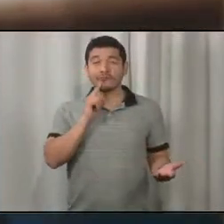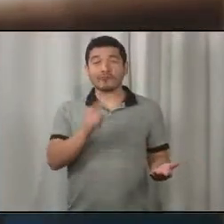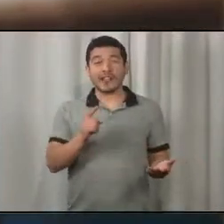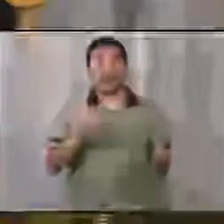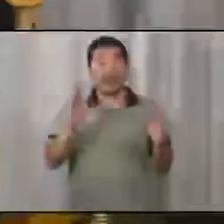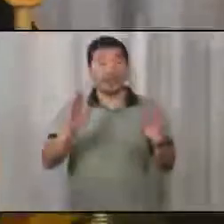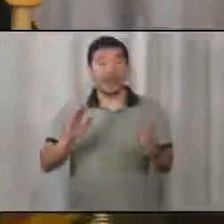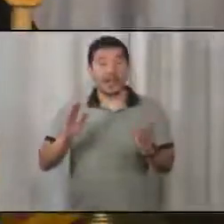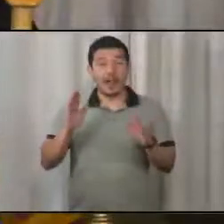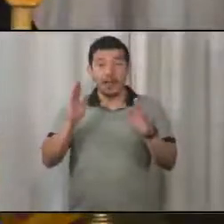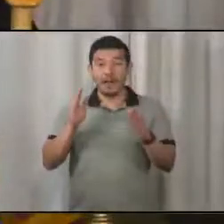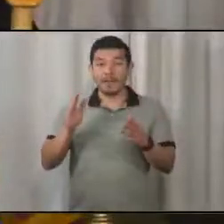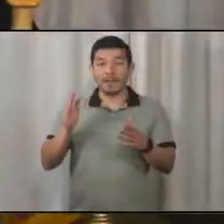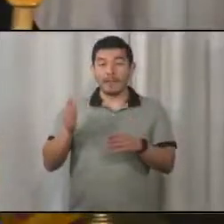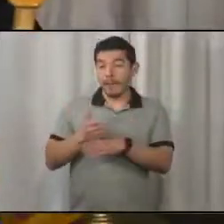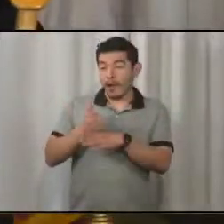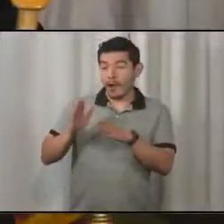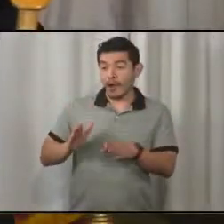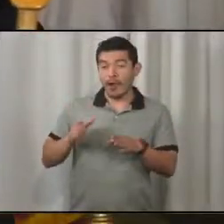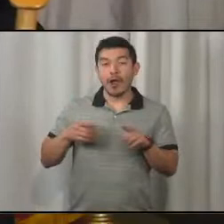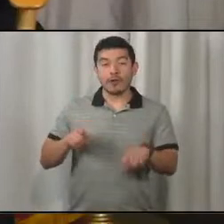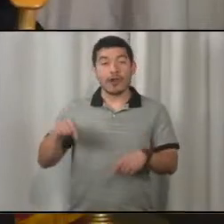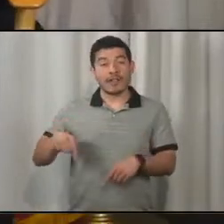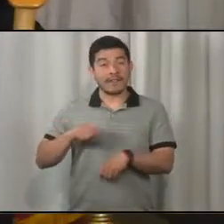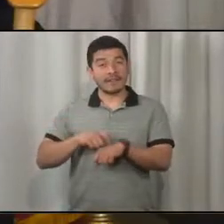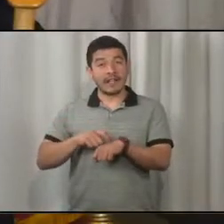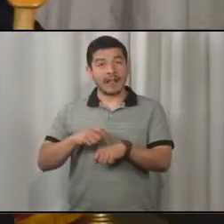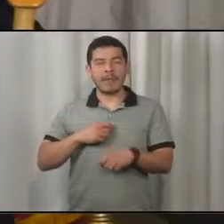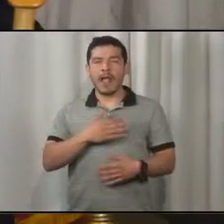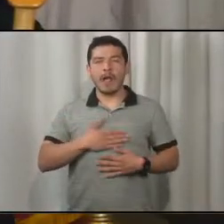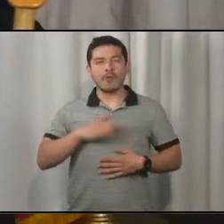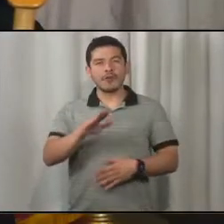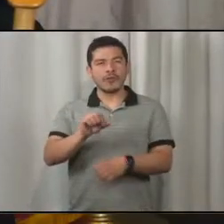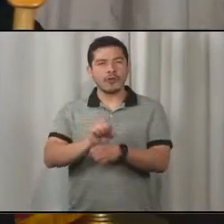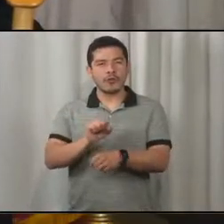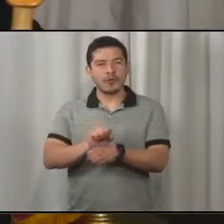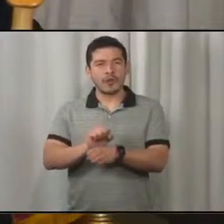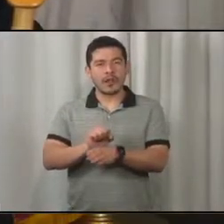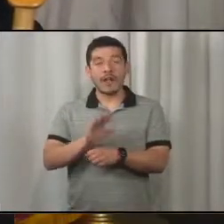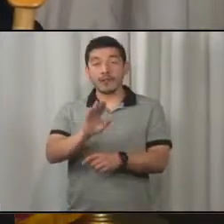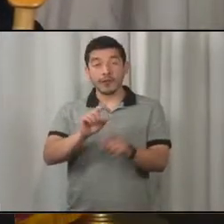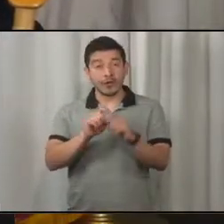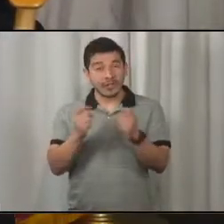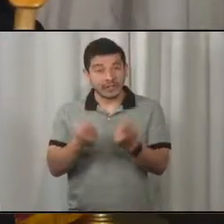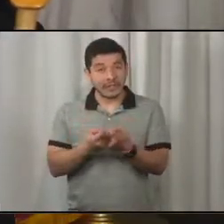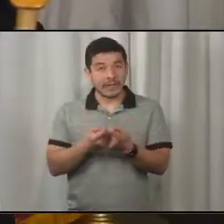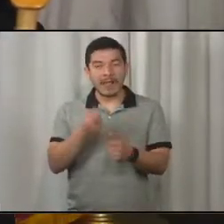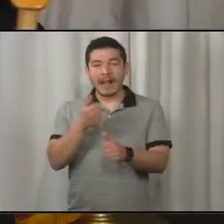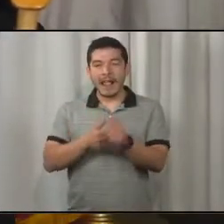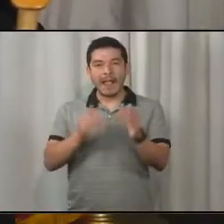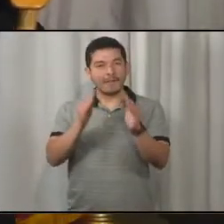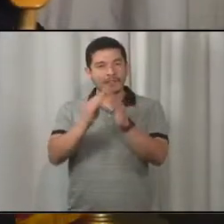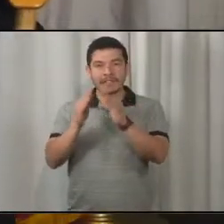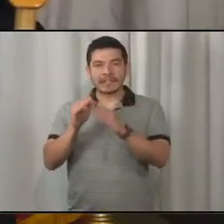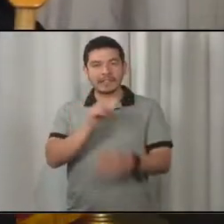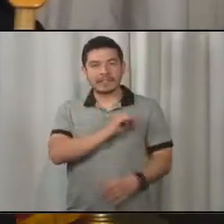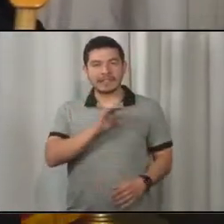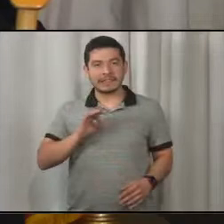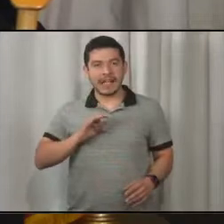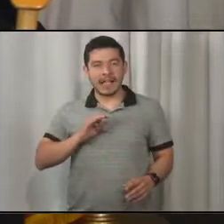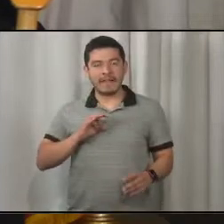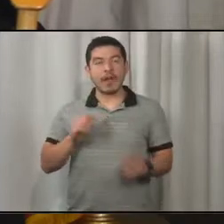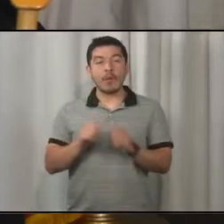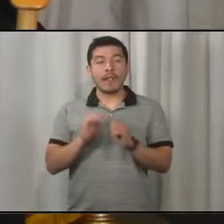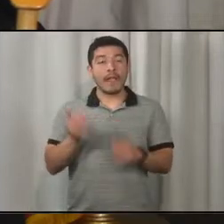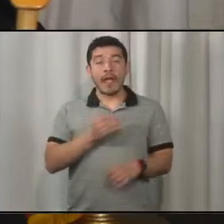great partner in this unprecedented mobilization. I appreciate the work of your team and every city staff member assigned to the emergency